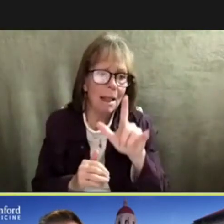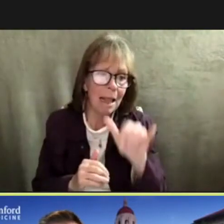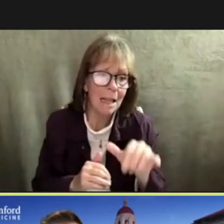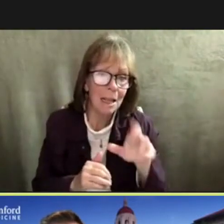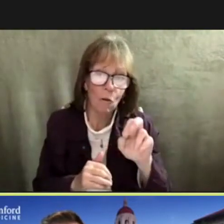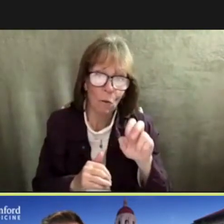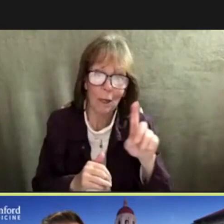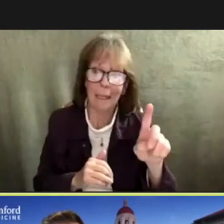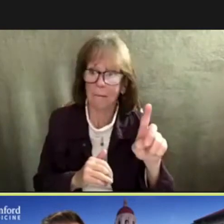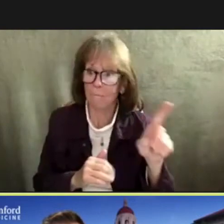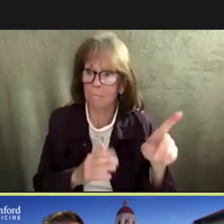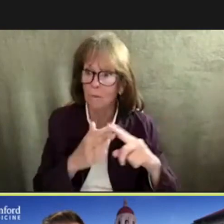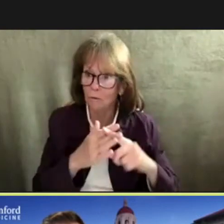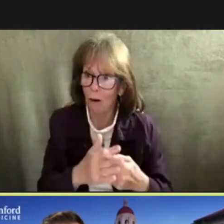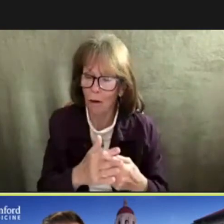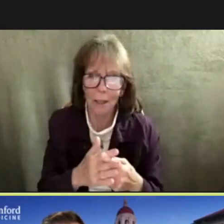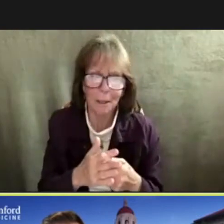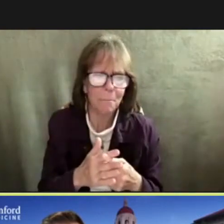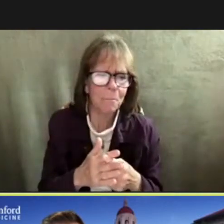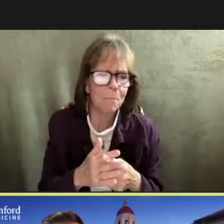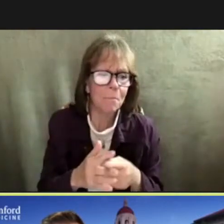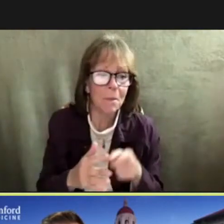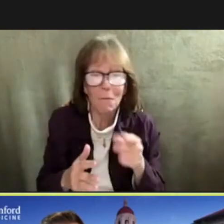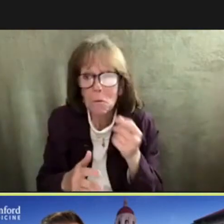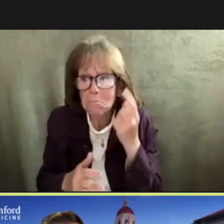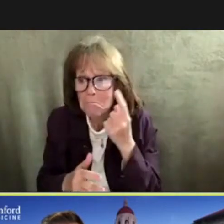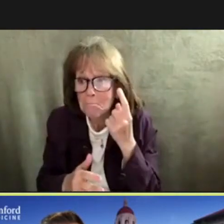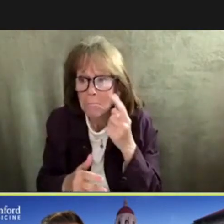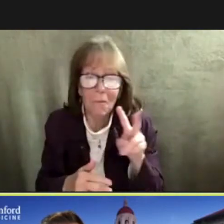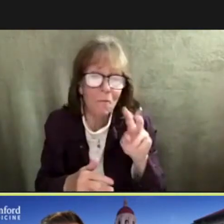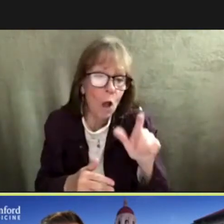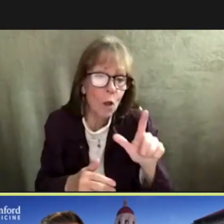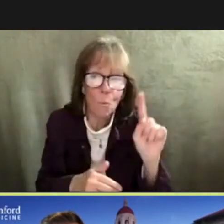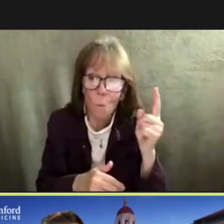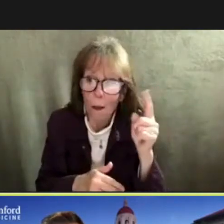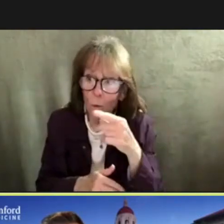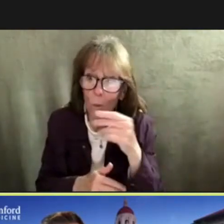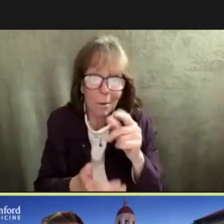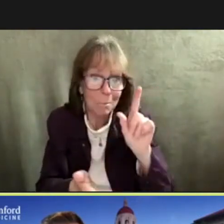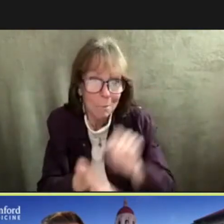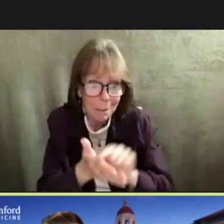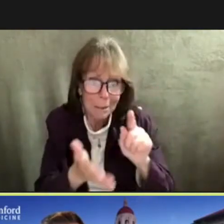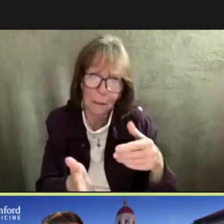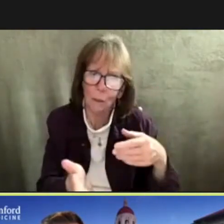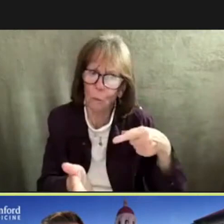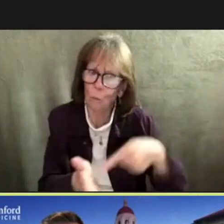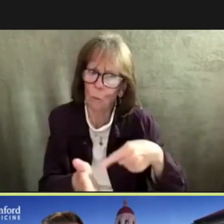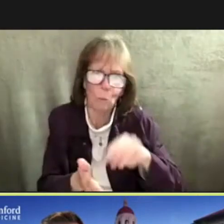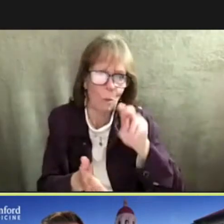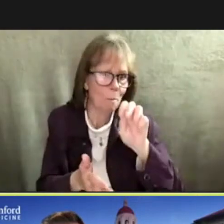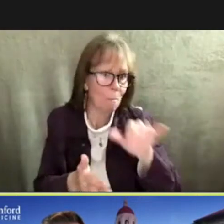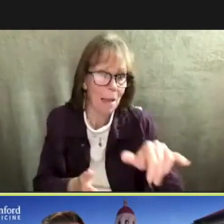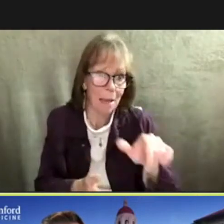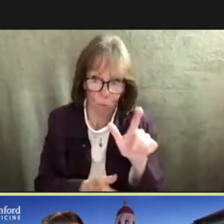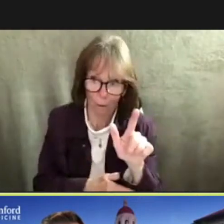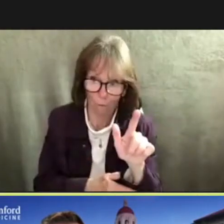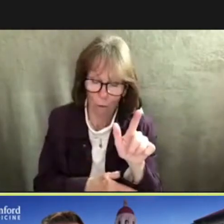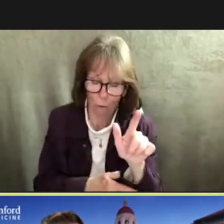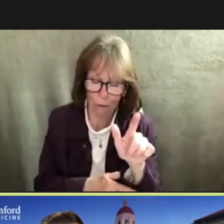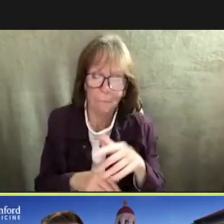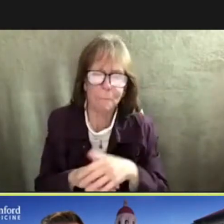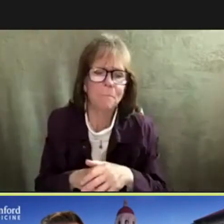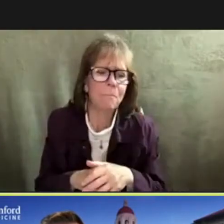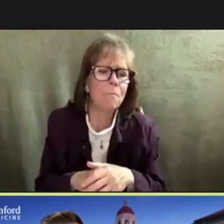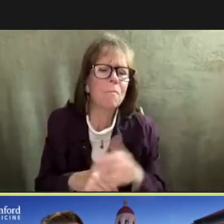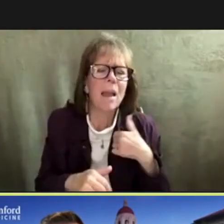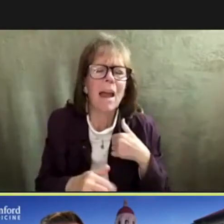started. For consideration for volume 1, submissions are due by May 21st, and there's